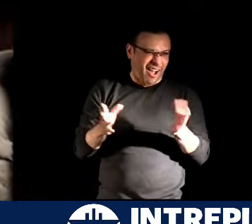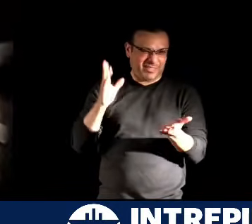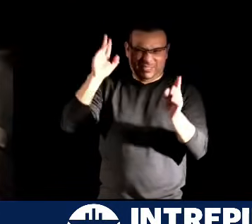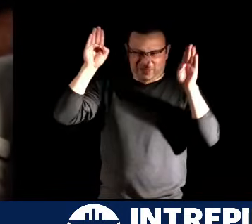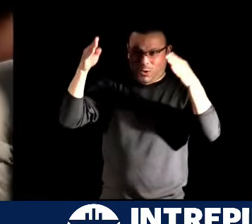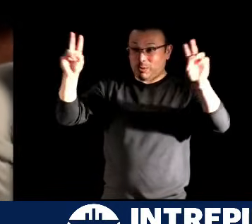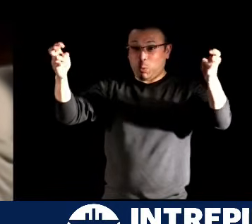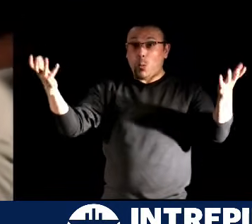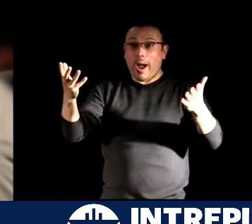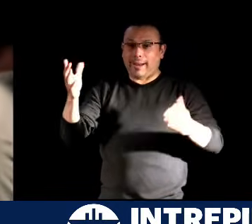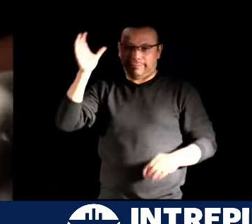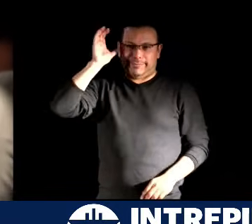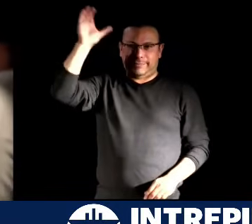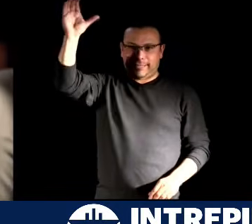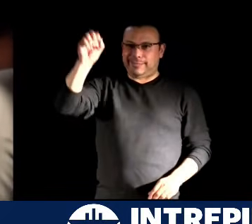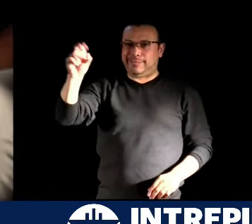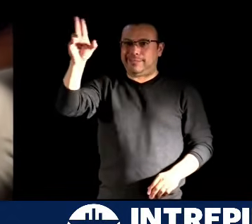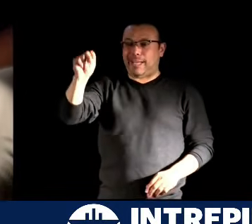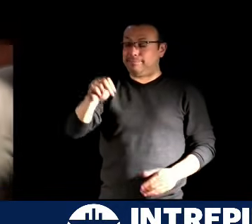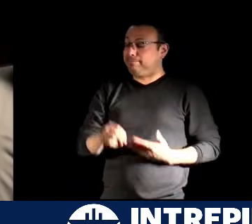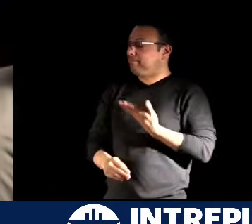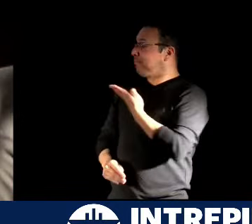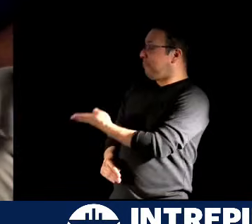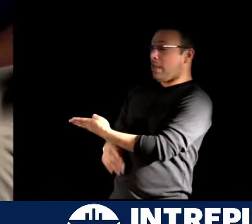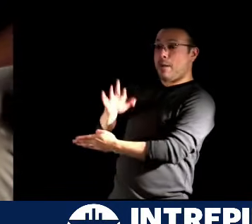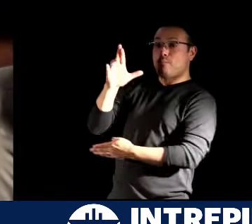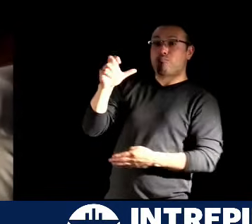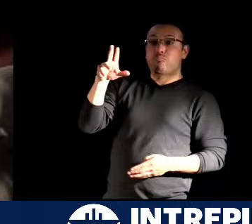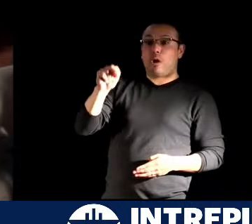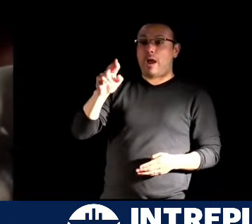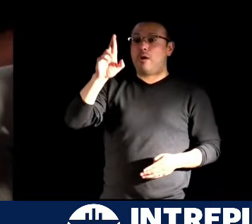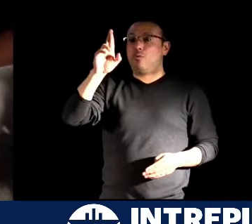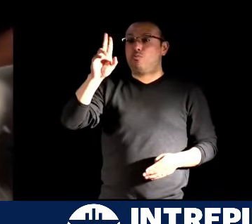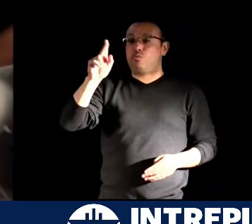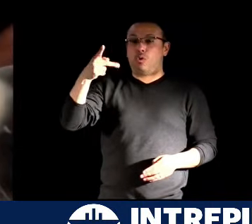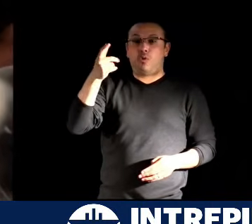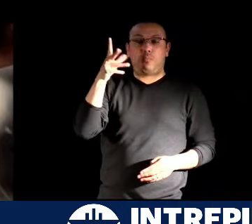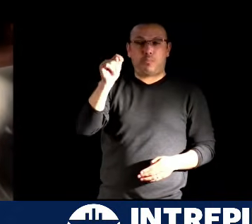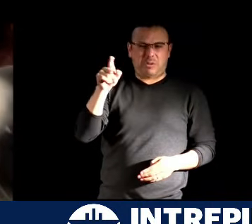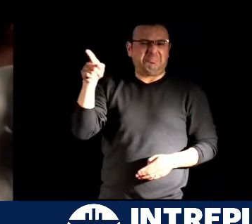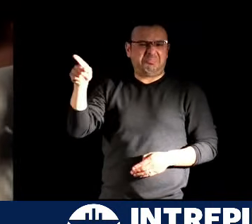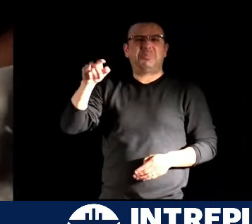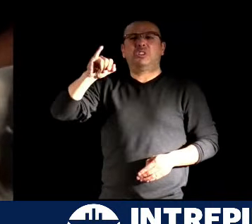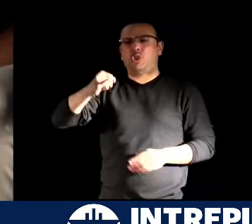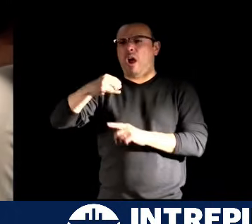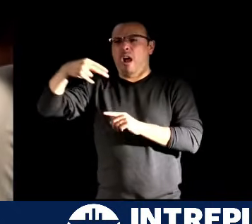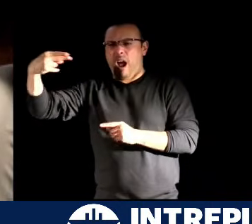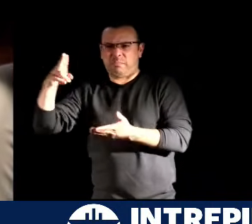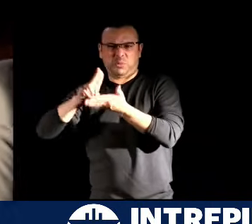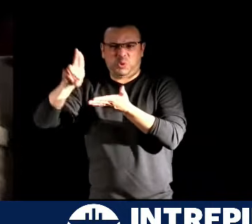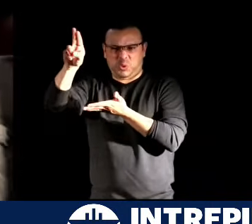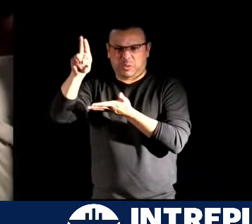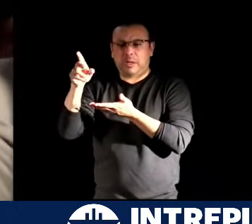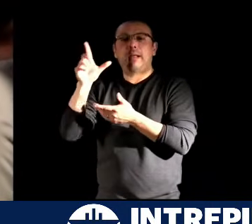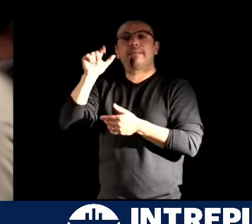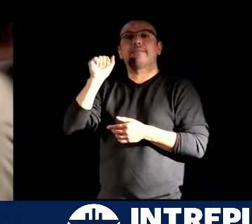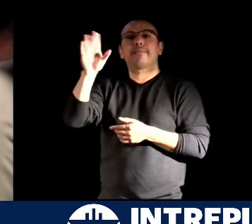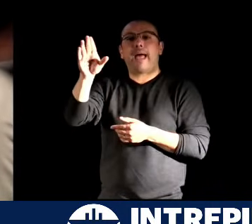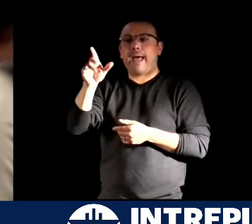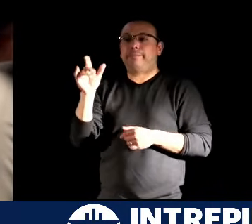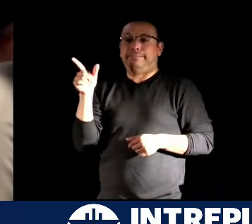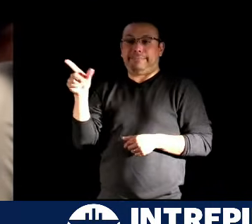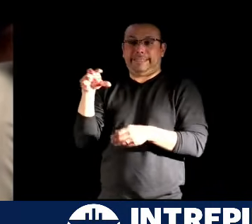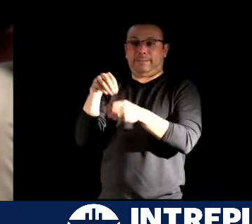We've also got with us Brian Rupert. He is a senior space systems engineer at the Johns Hopkins Applied Physics Laboratory and the deputy mission